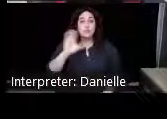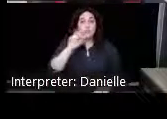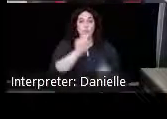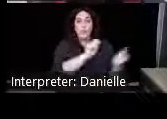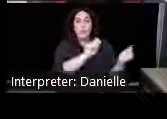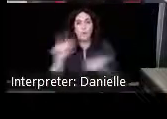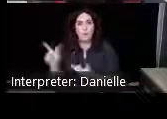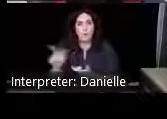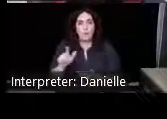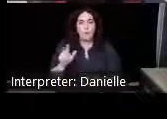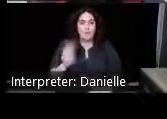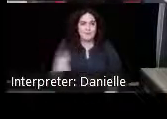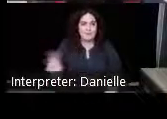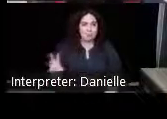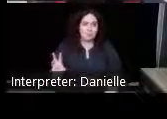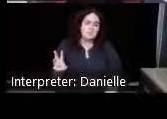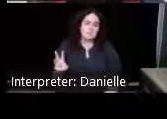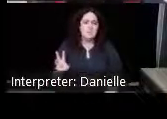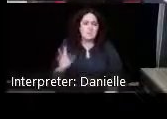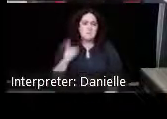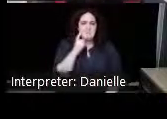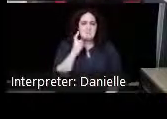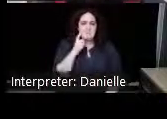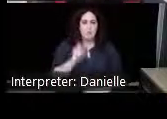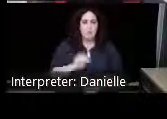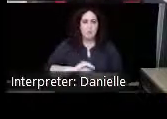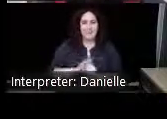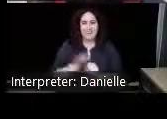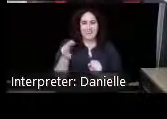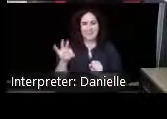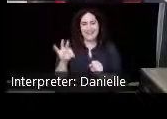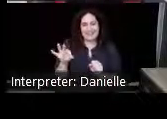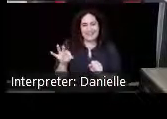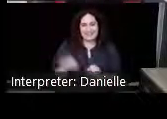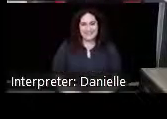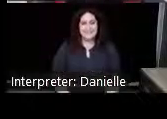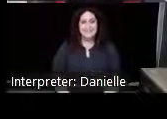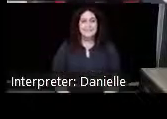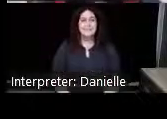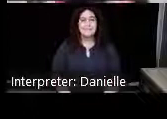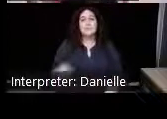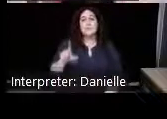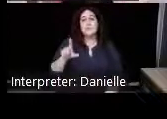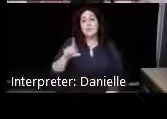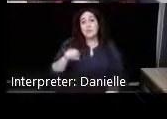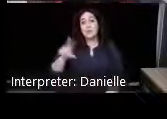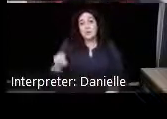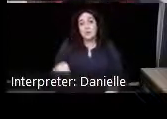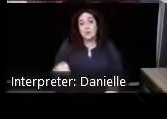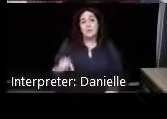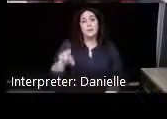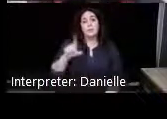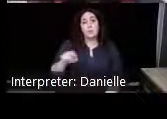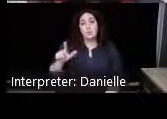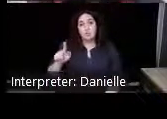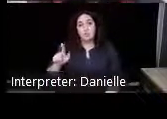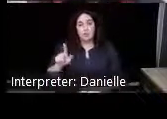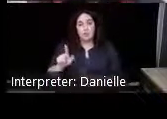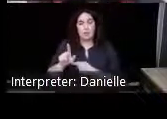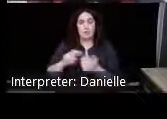for COVID-19, since 2020, 2021 gave us a topic that everyone was writing